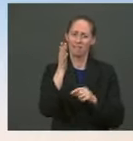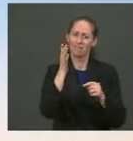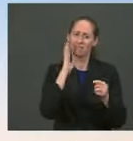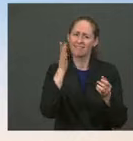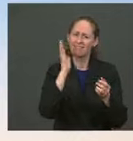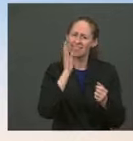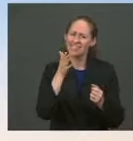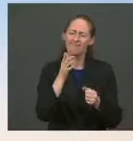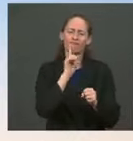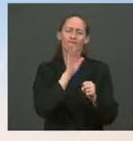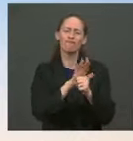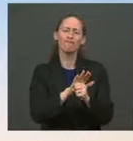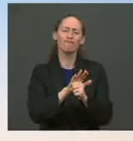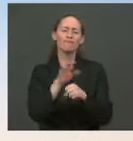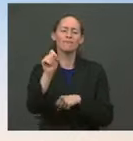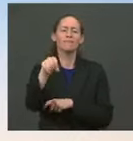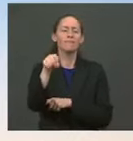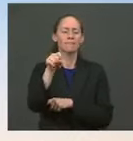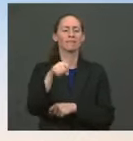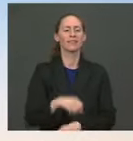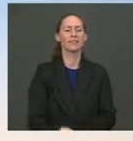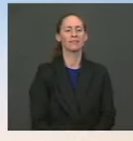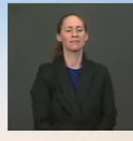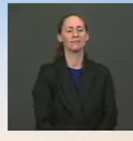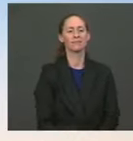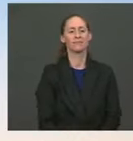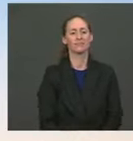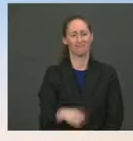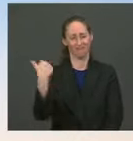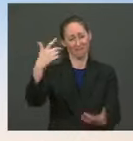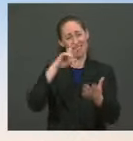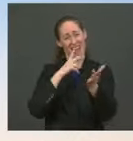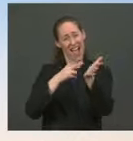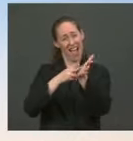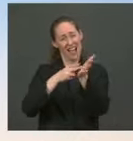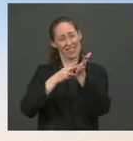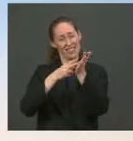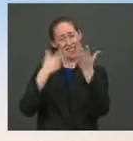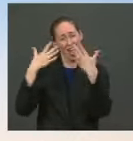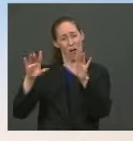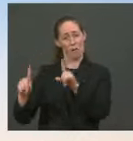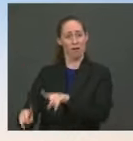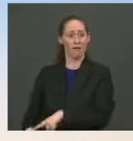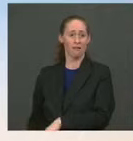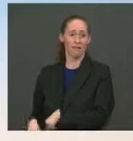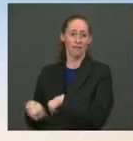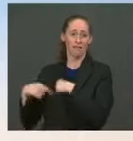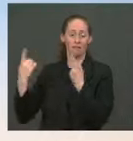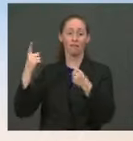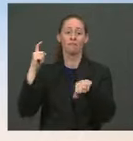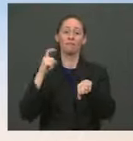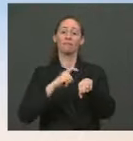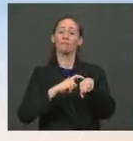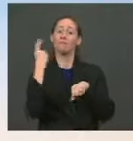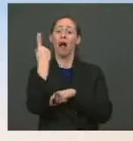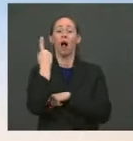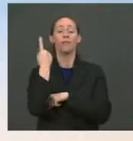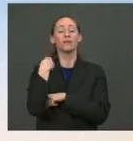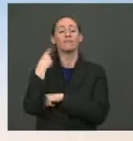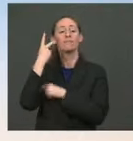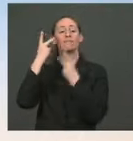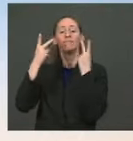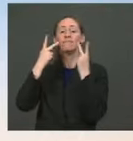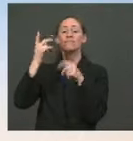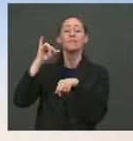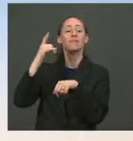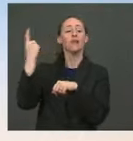I would actually argue that he has been out there. Anytime that, you know, I've traveled with him, many of you have been part of the pool where